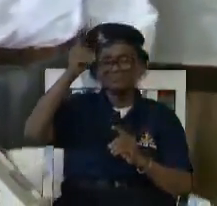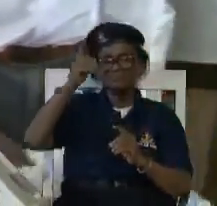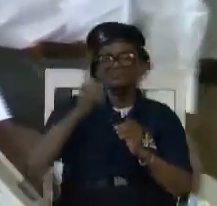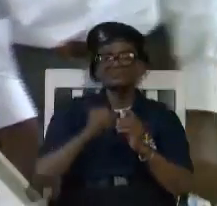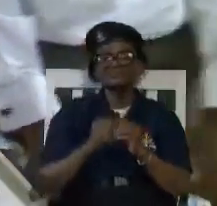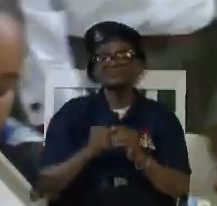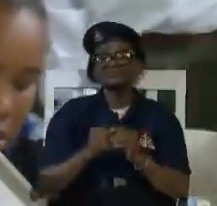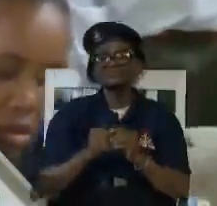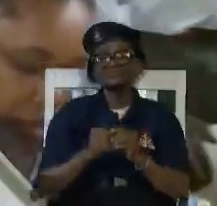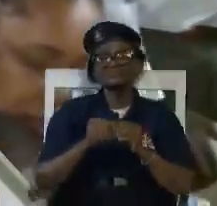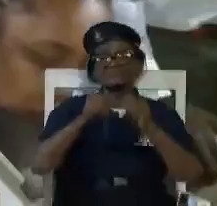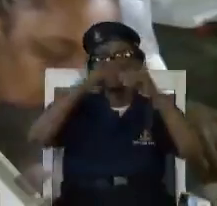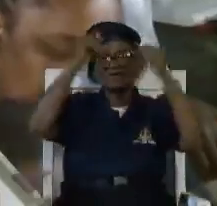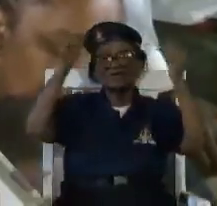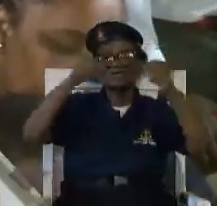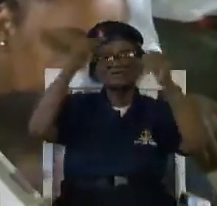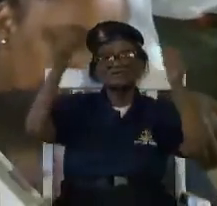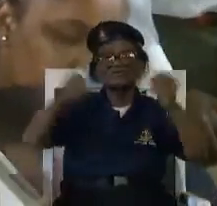Hallelujah.